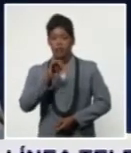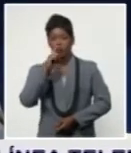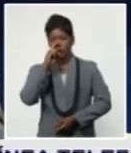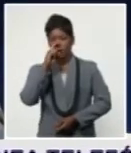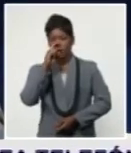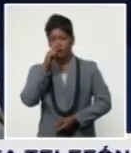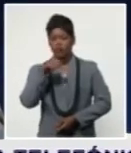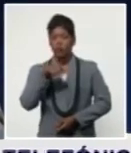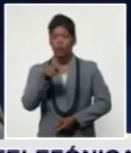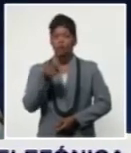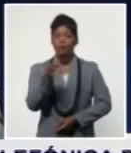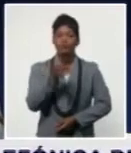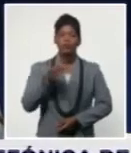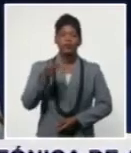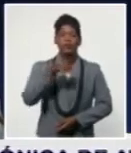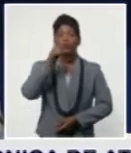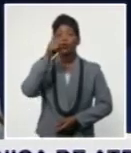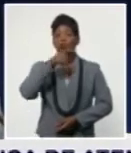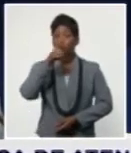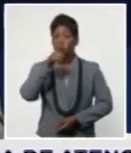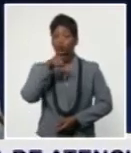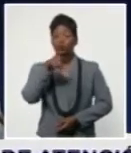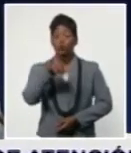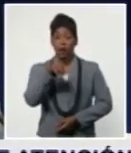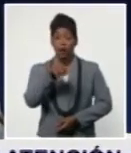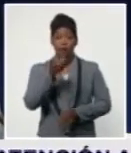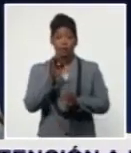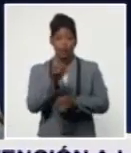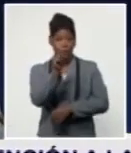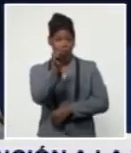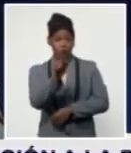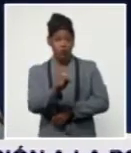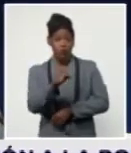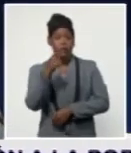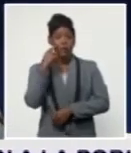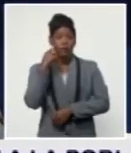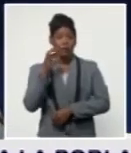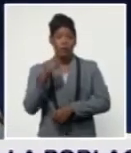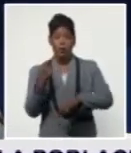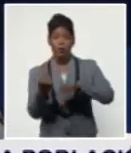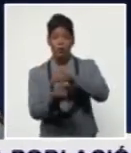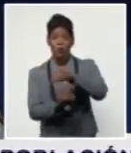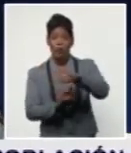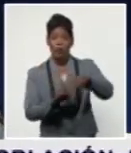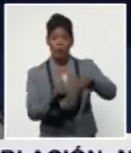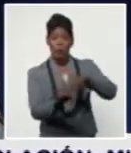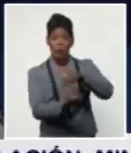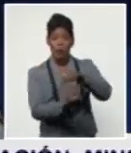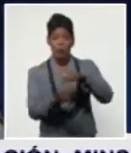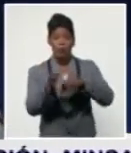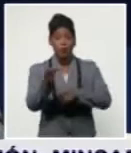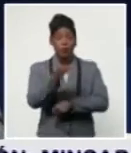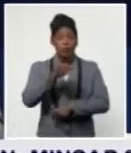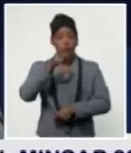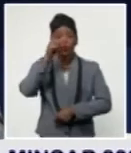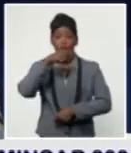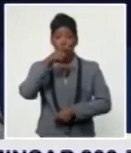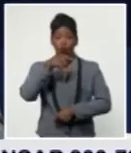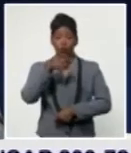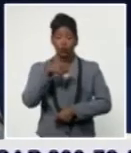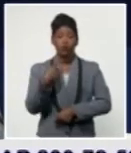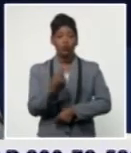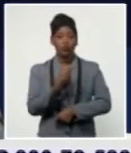70-year-old male from the Cotorro municipality here in Havana. He is related with the outbreak reported in